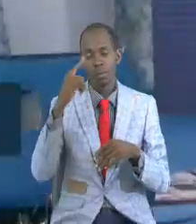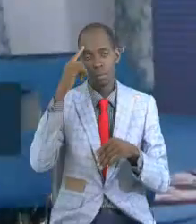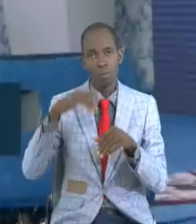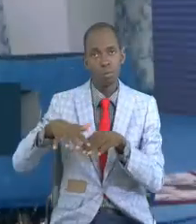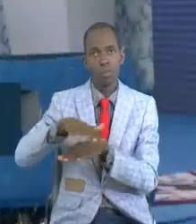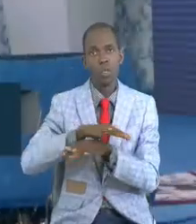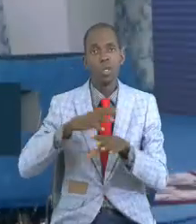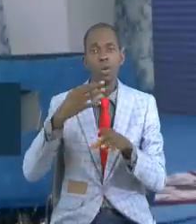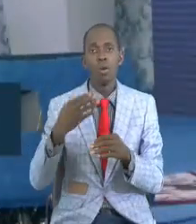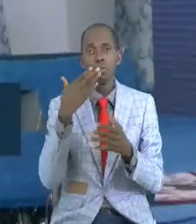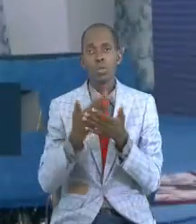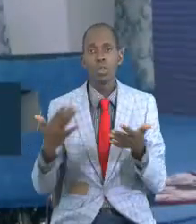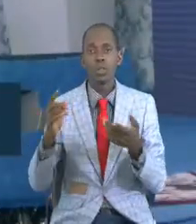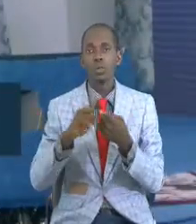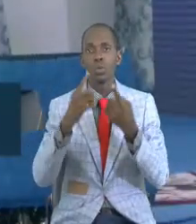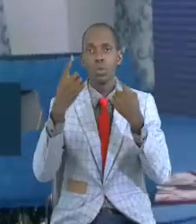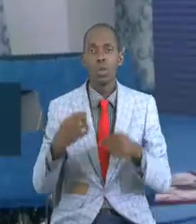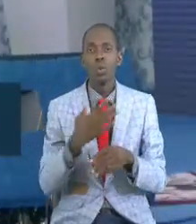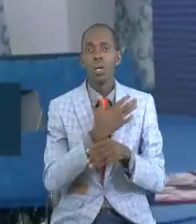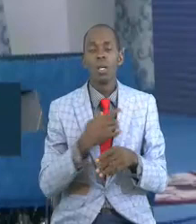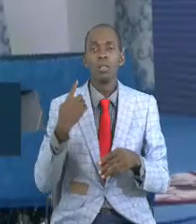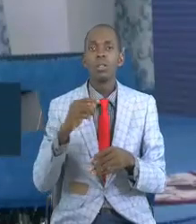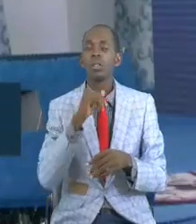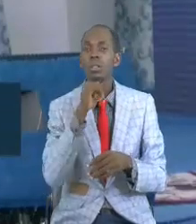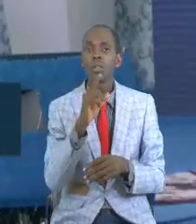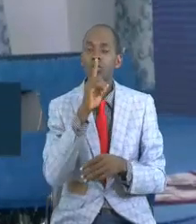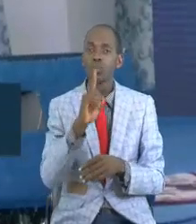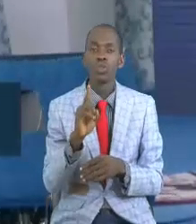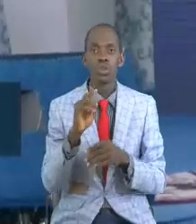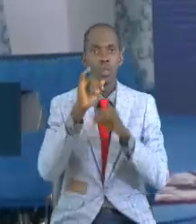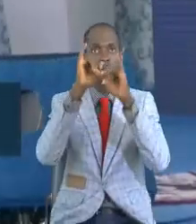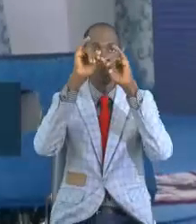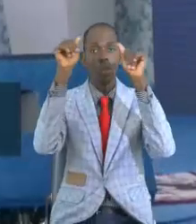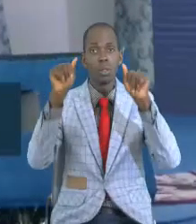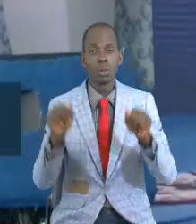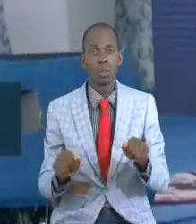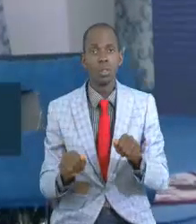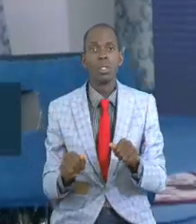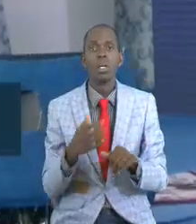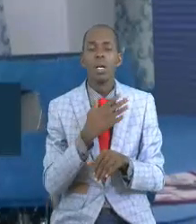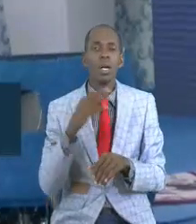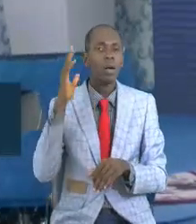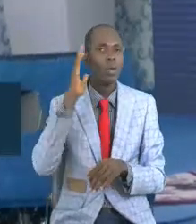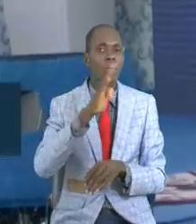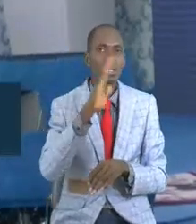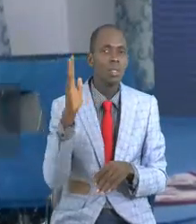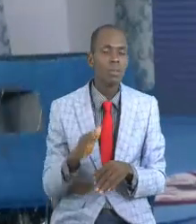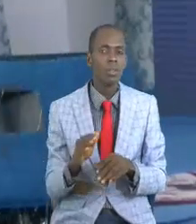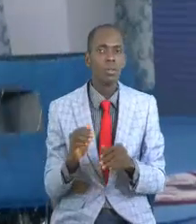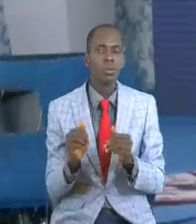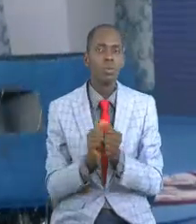come, and not the very image of the things, can never with those